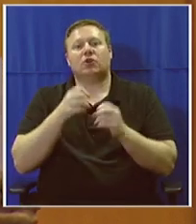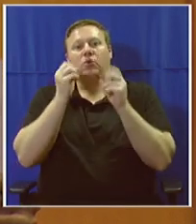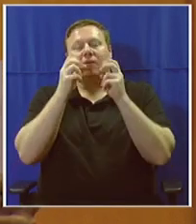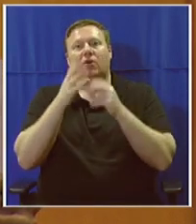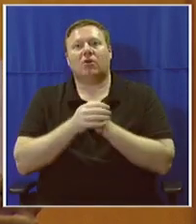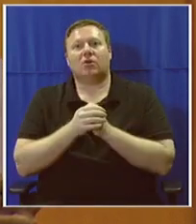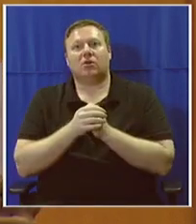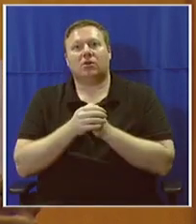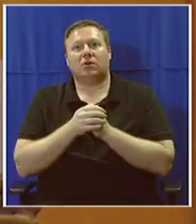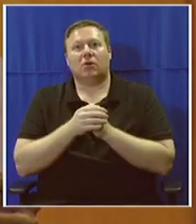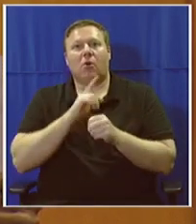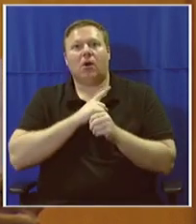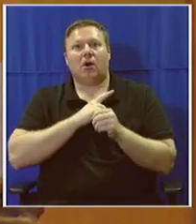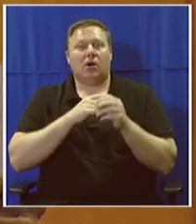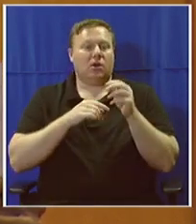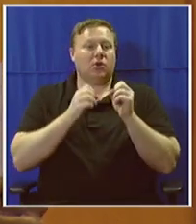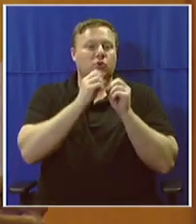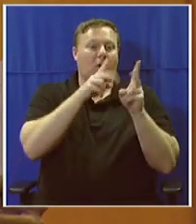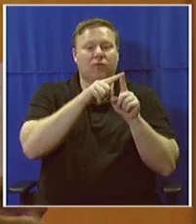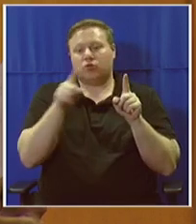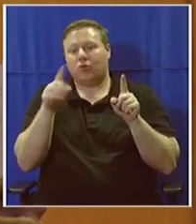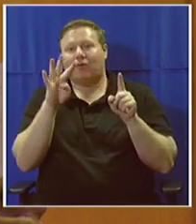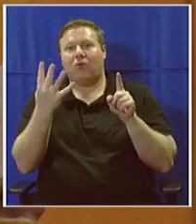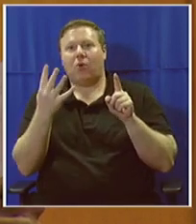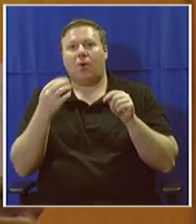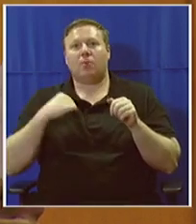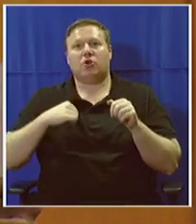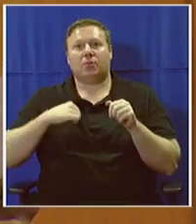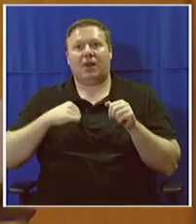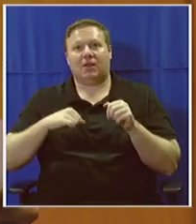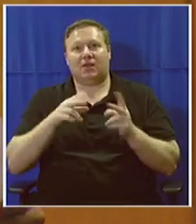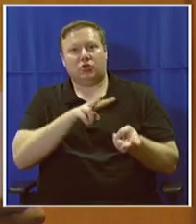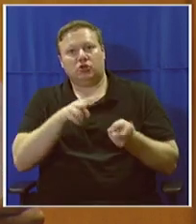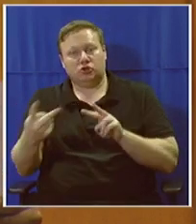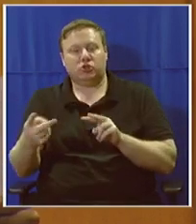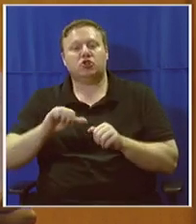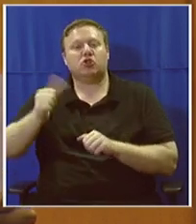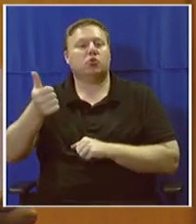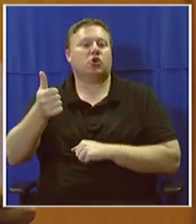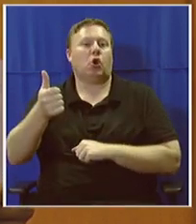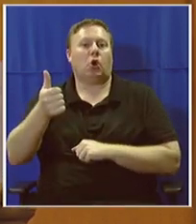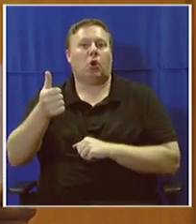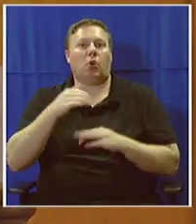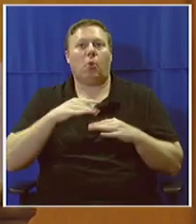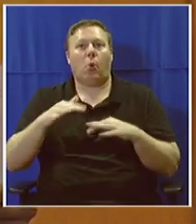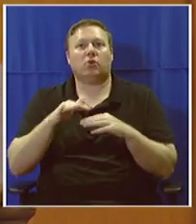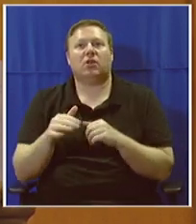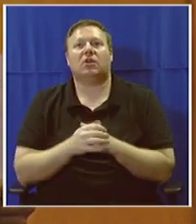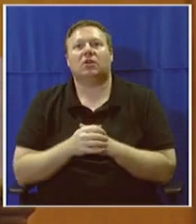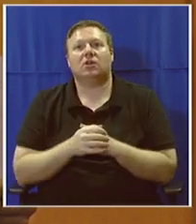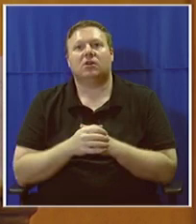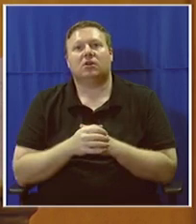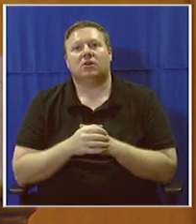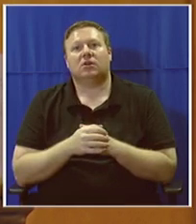water between midnight and 4 when the municipality switches water to the community on. Further acknowledges that